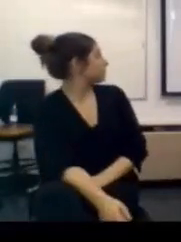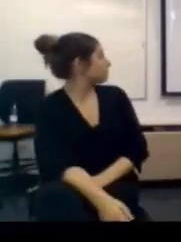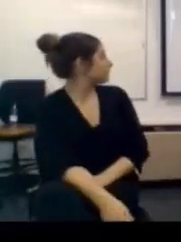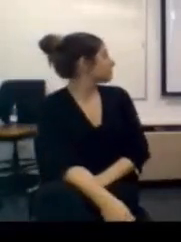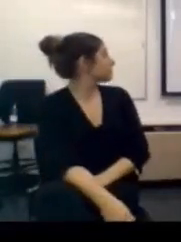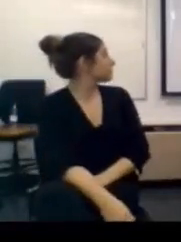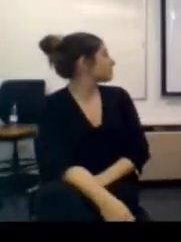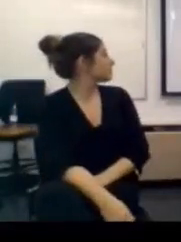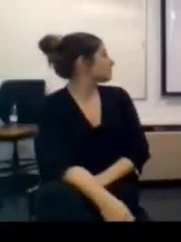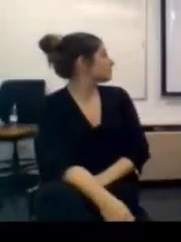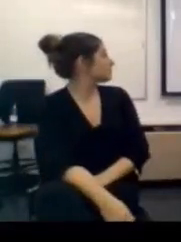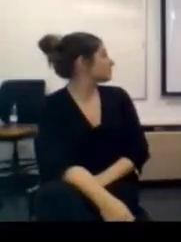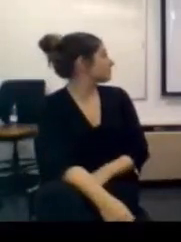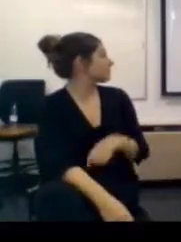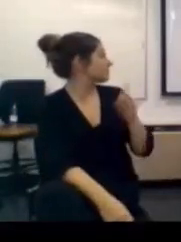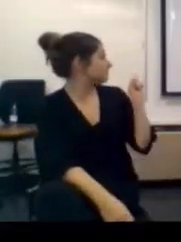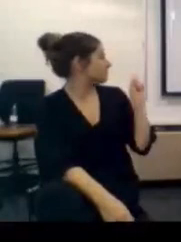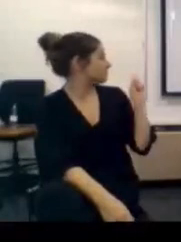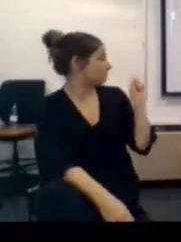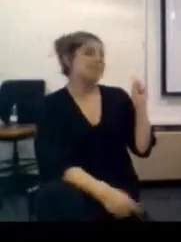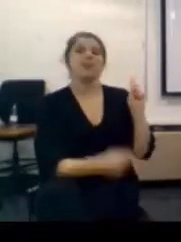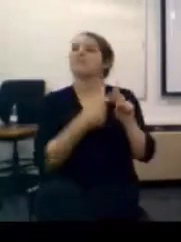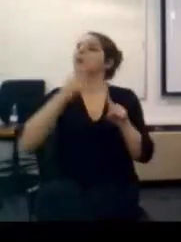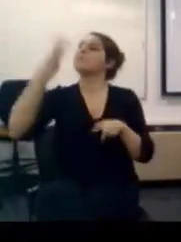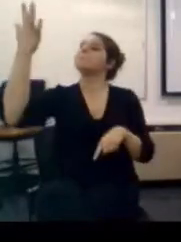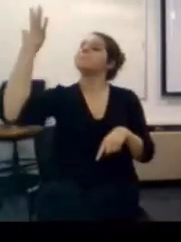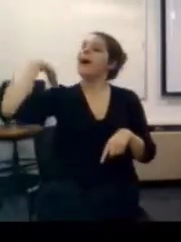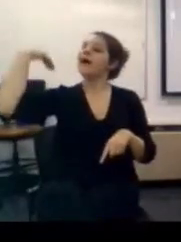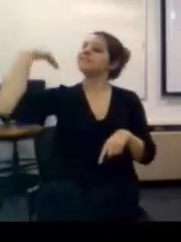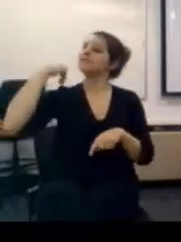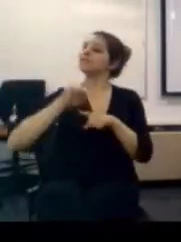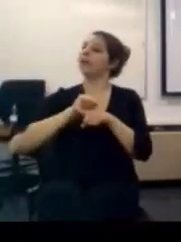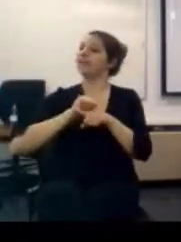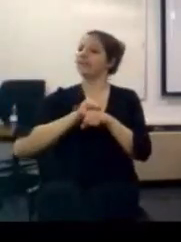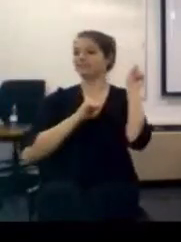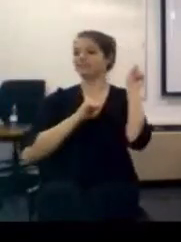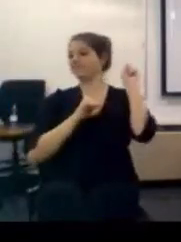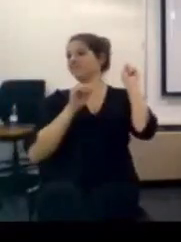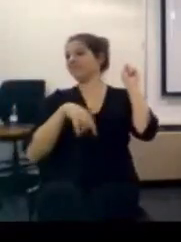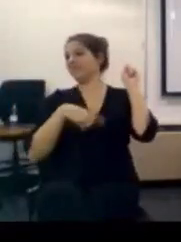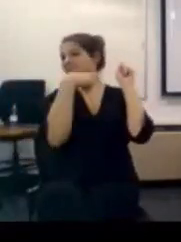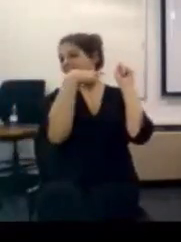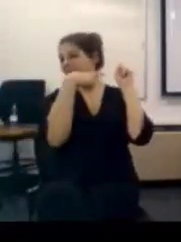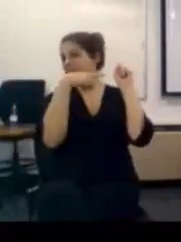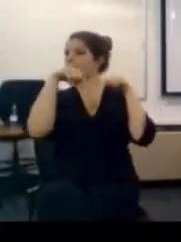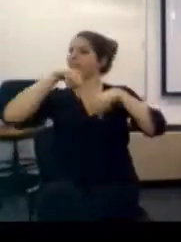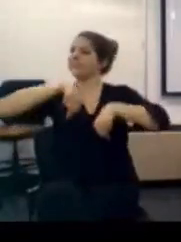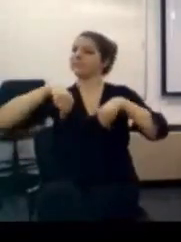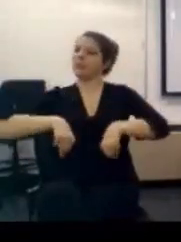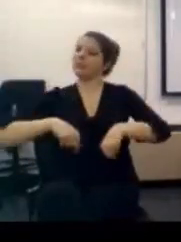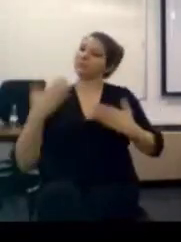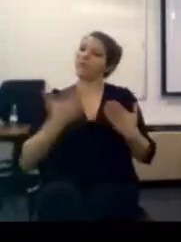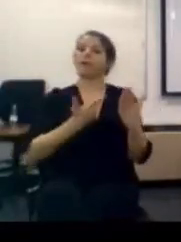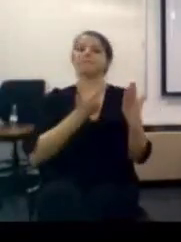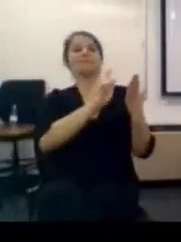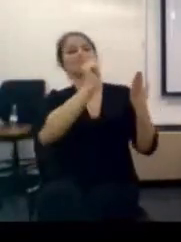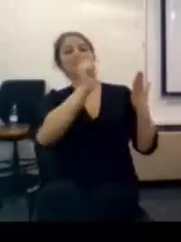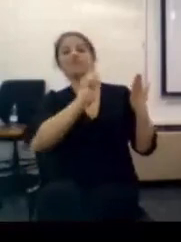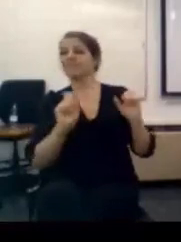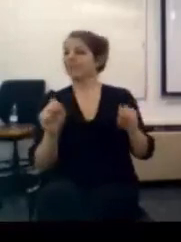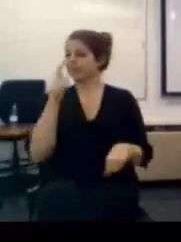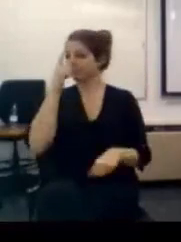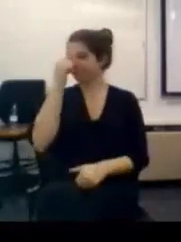If you look at our slide, you're going to see what that looks like from our past training.